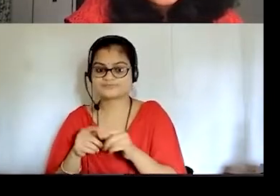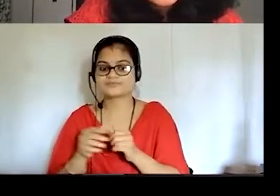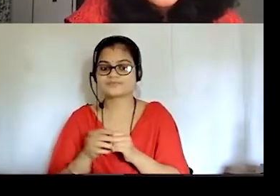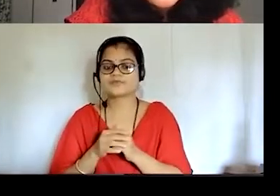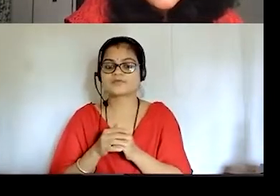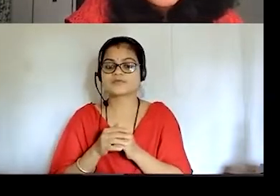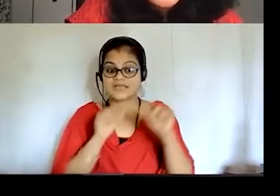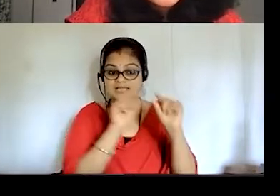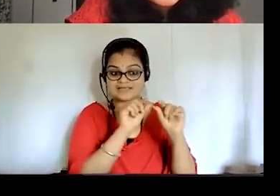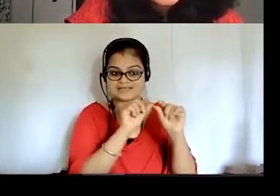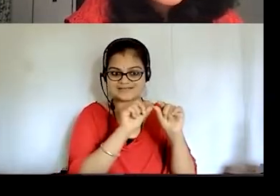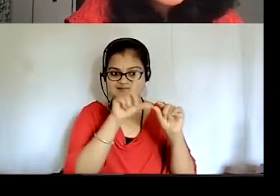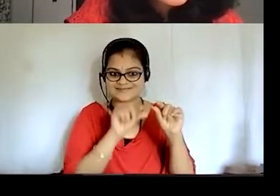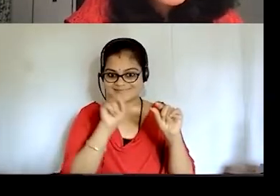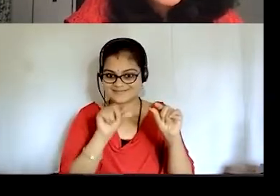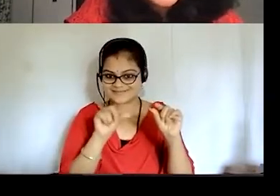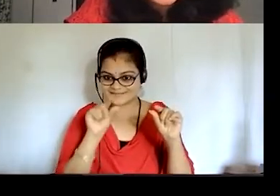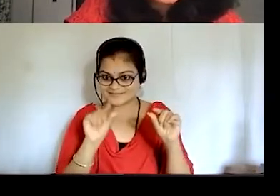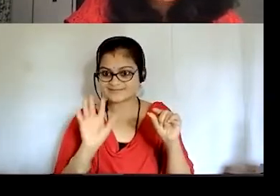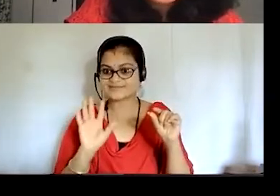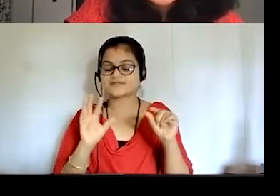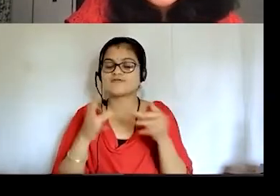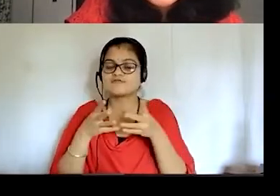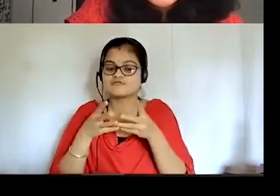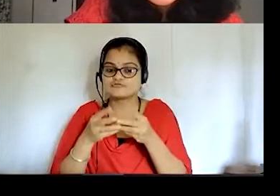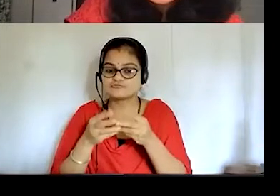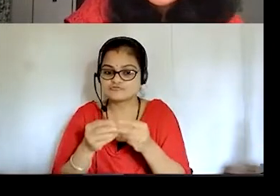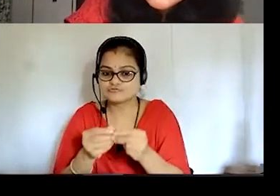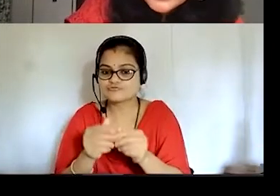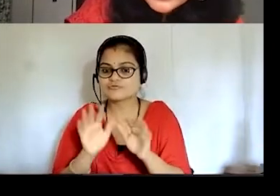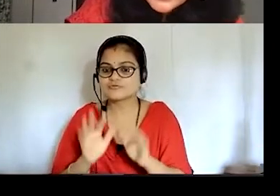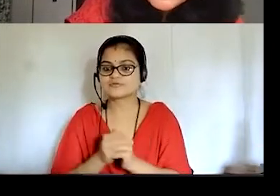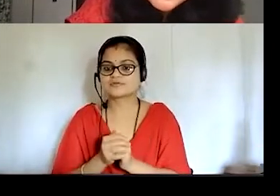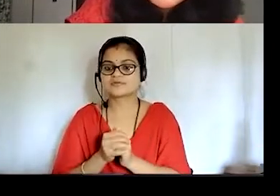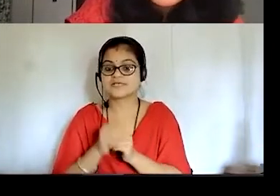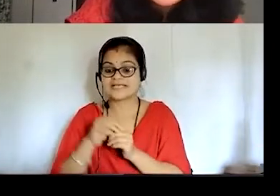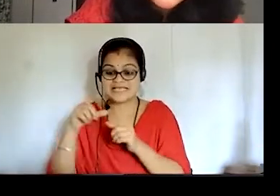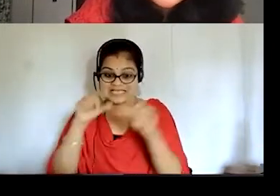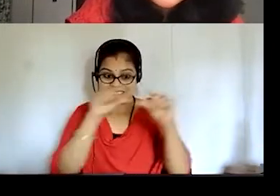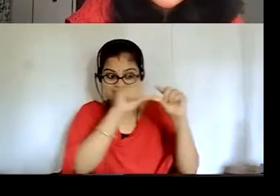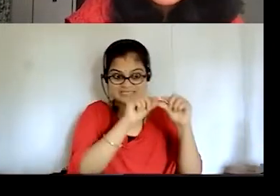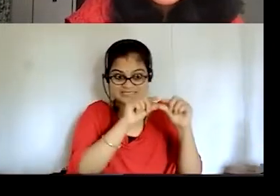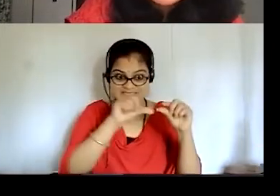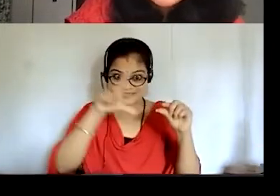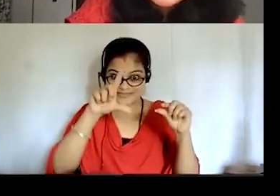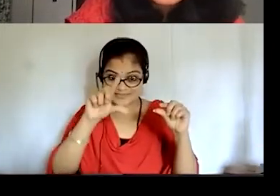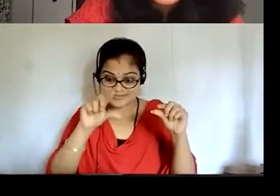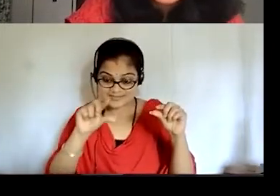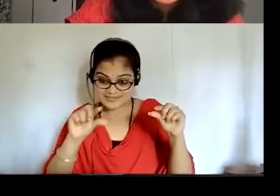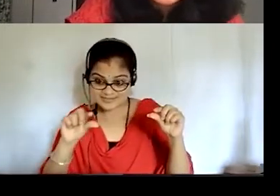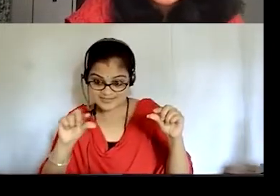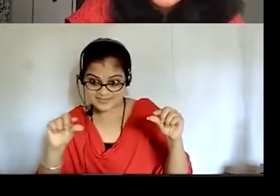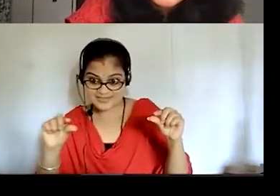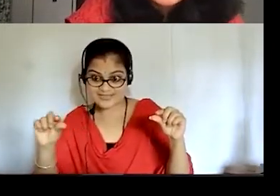The consonant harmony sounds smooth and sort of blends. The dissonant harmony may be jarring but makes the